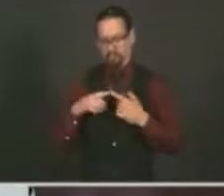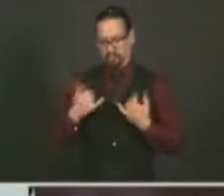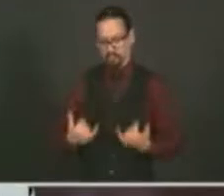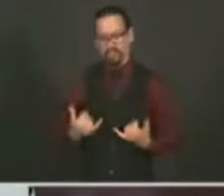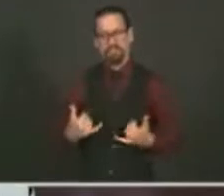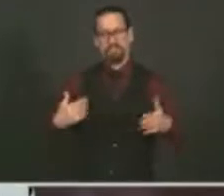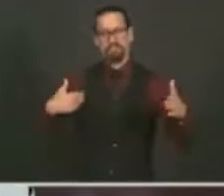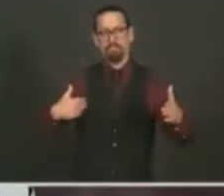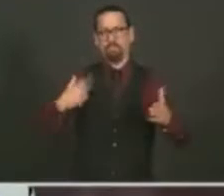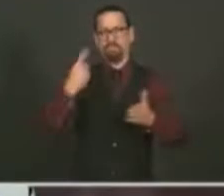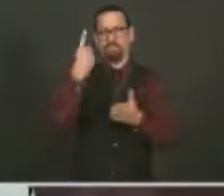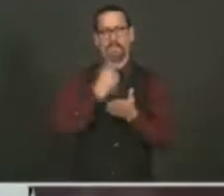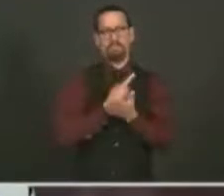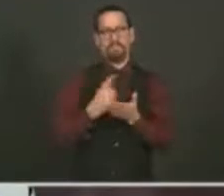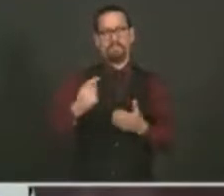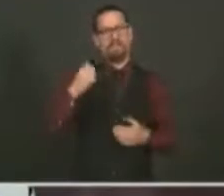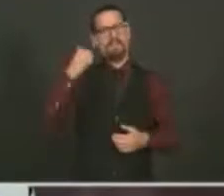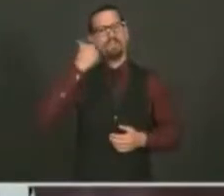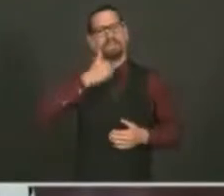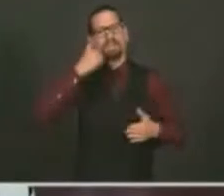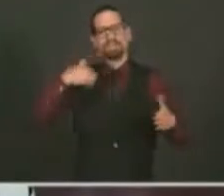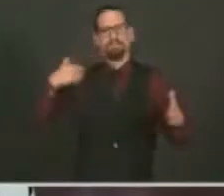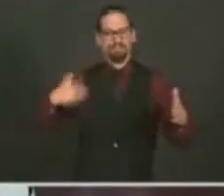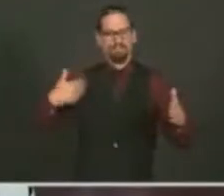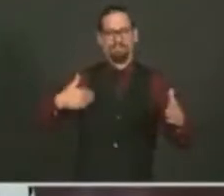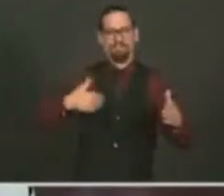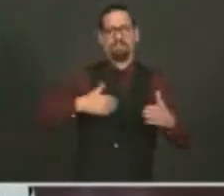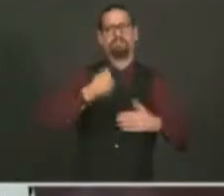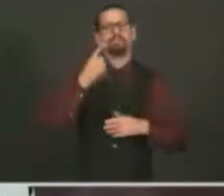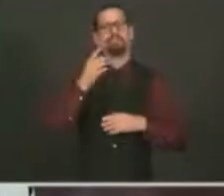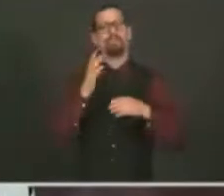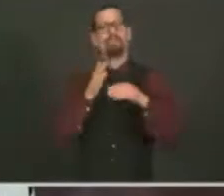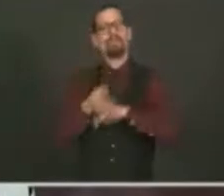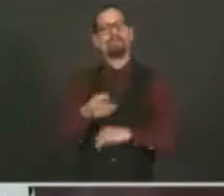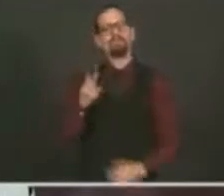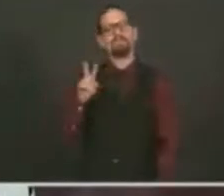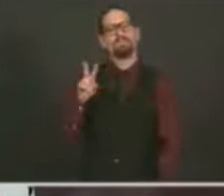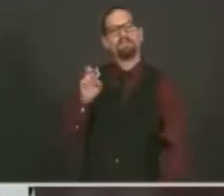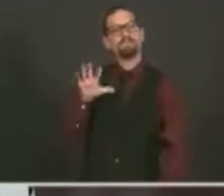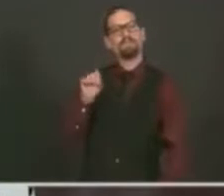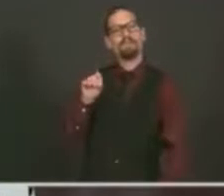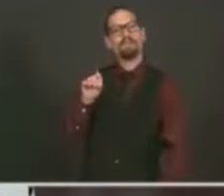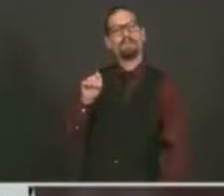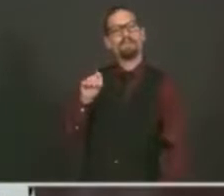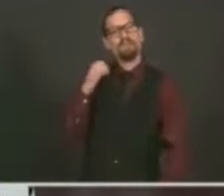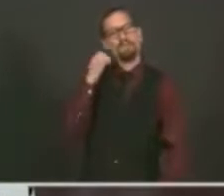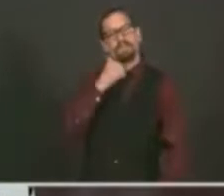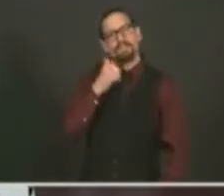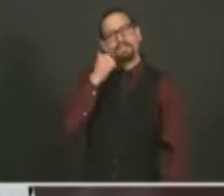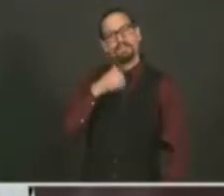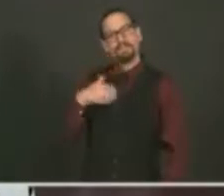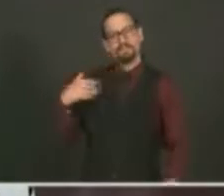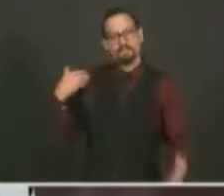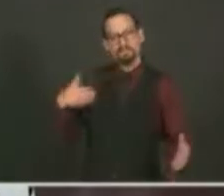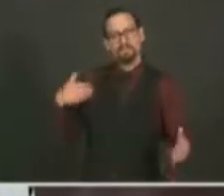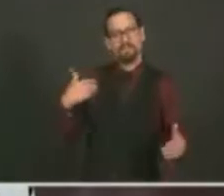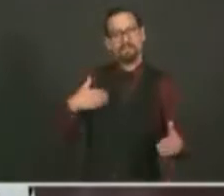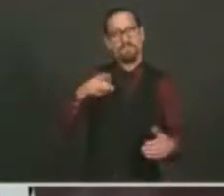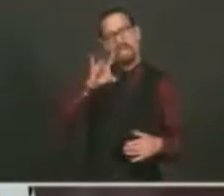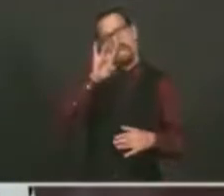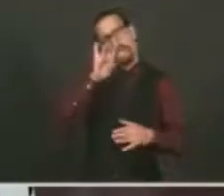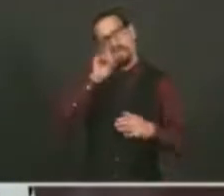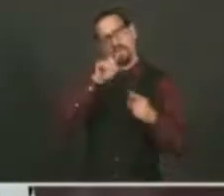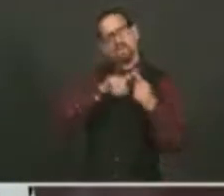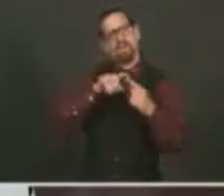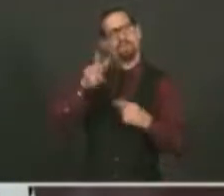a day to more than 250 new cases in a day. While those numbers need